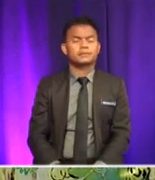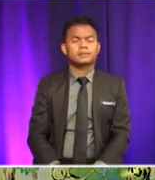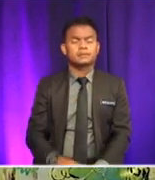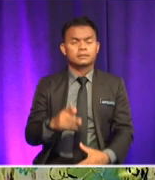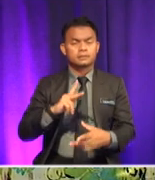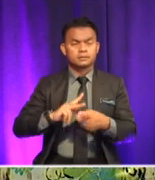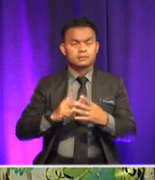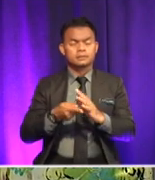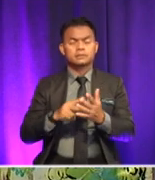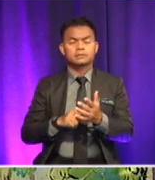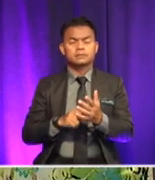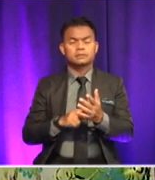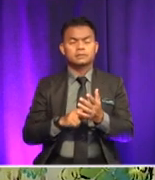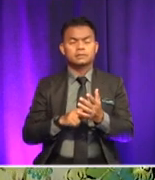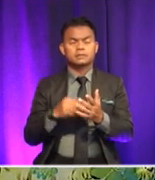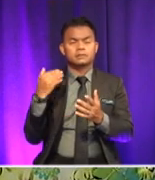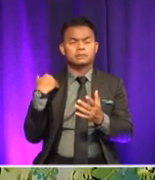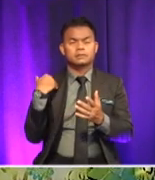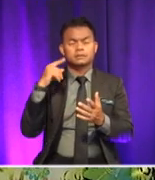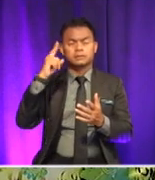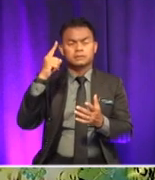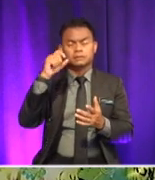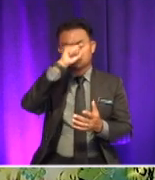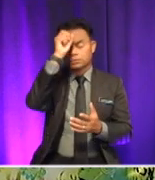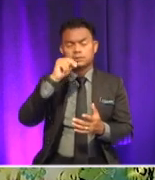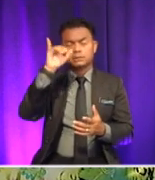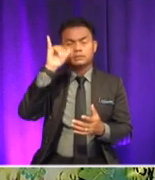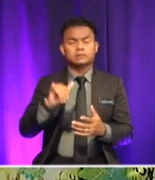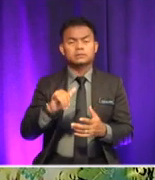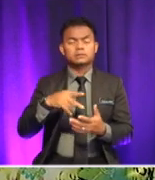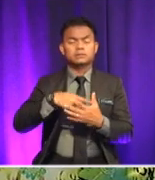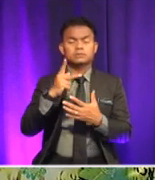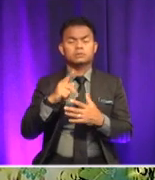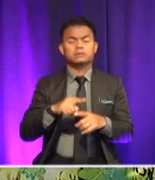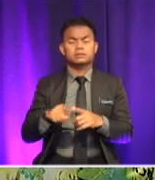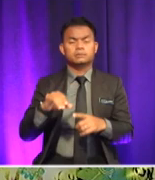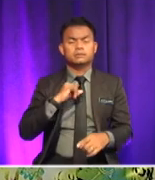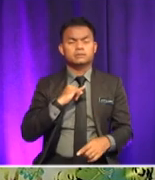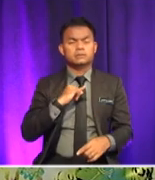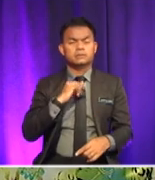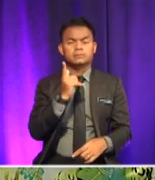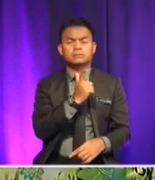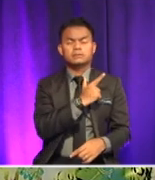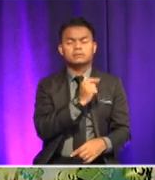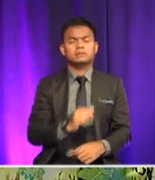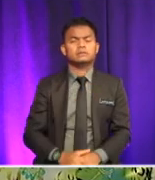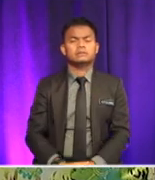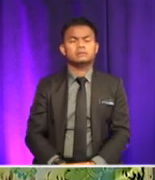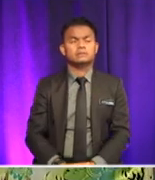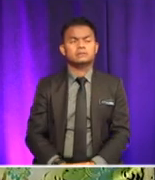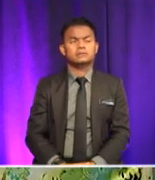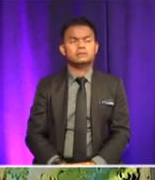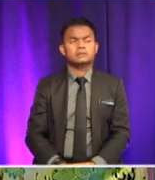In the story Birds of Paradise, there is... how does the story Birds of